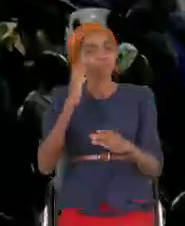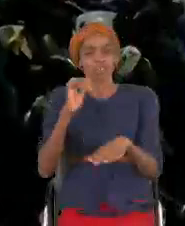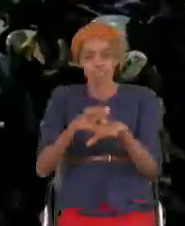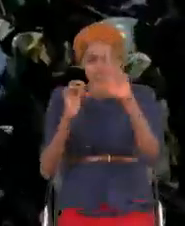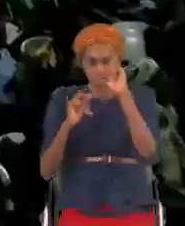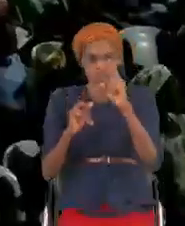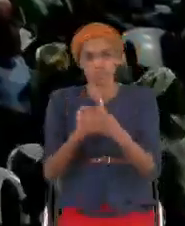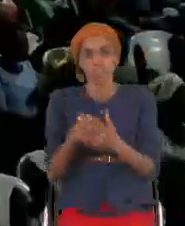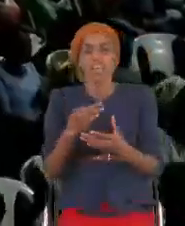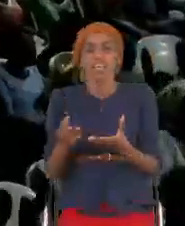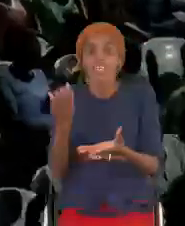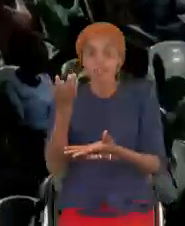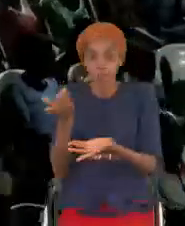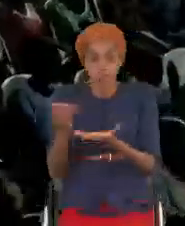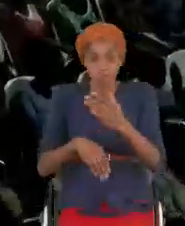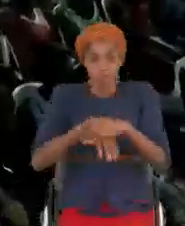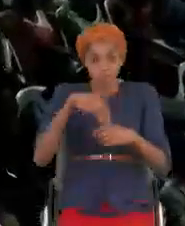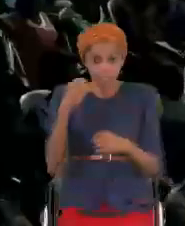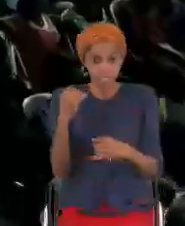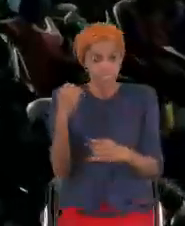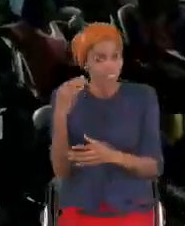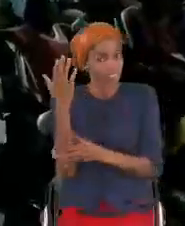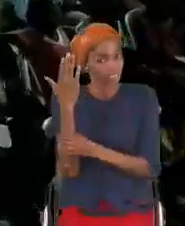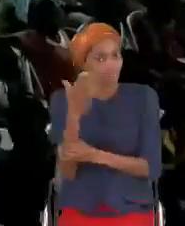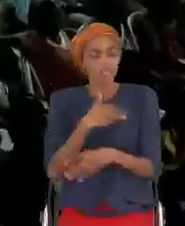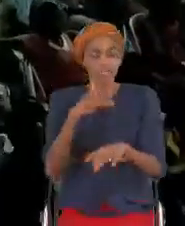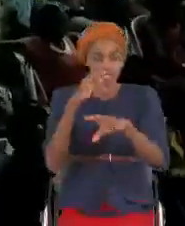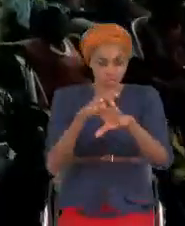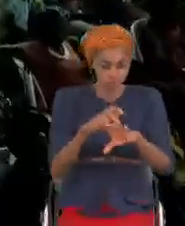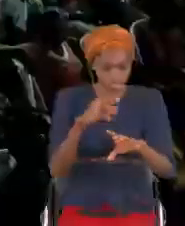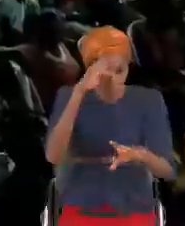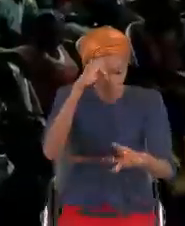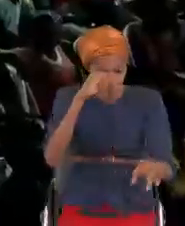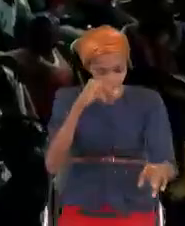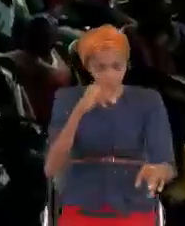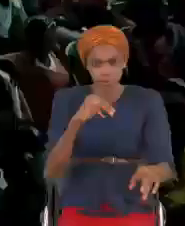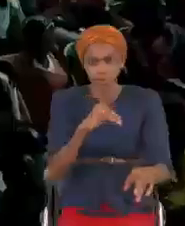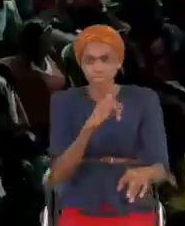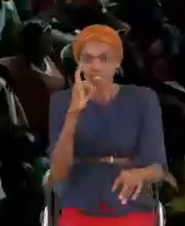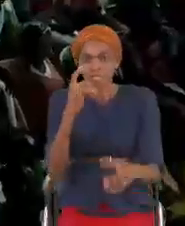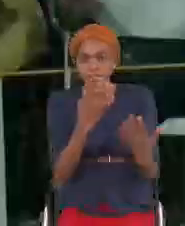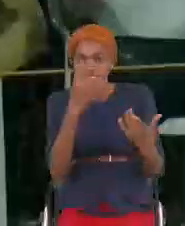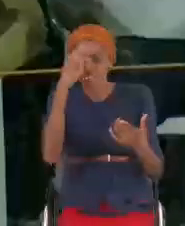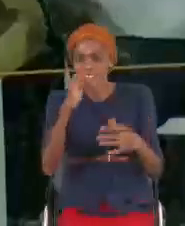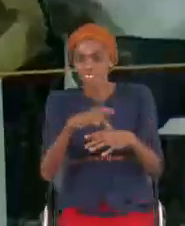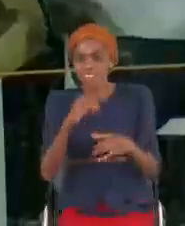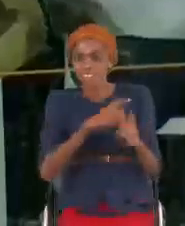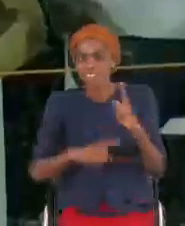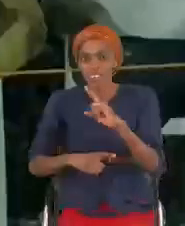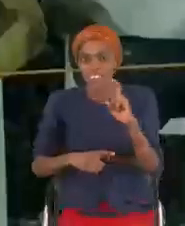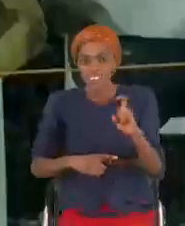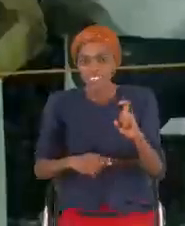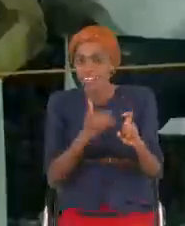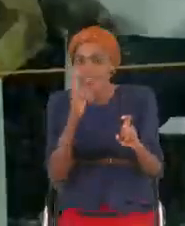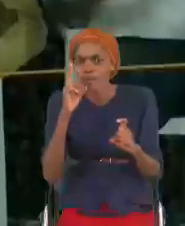He put forth his hand and he touched him. Anybody waiting for the touch there tonight?